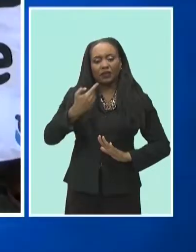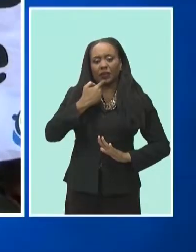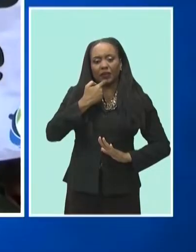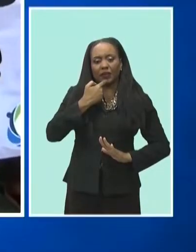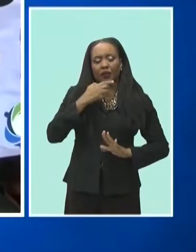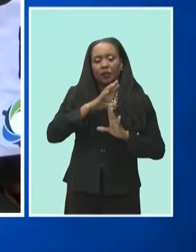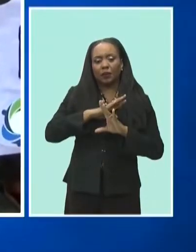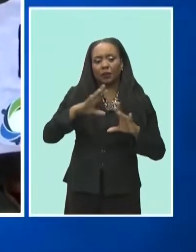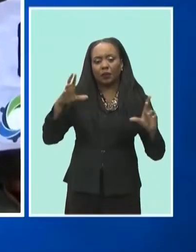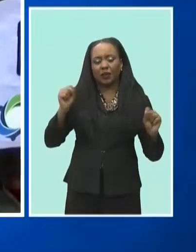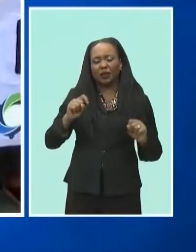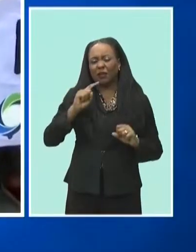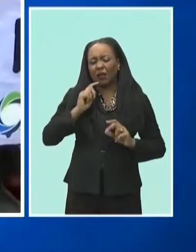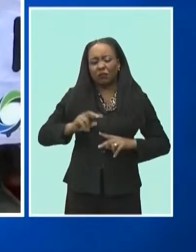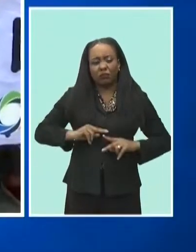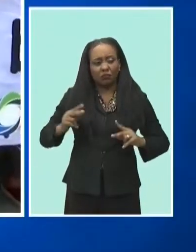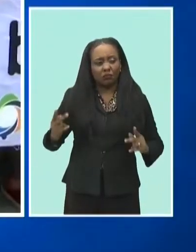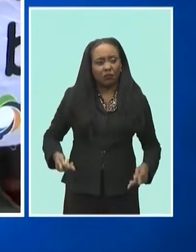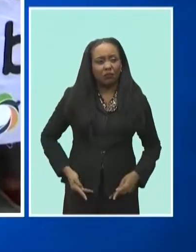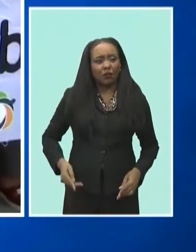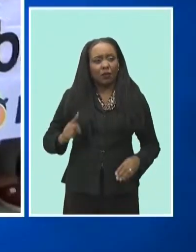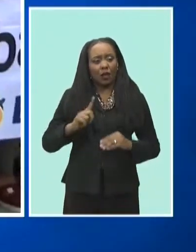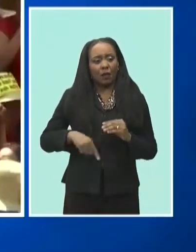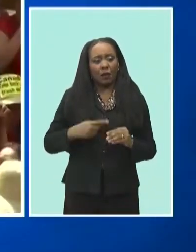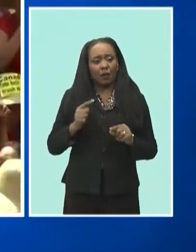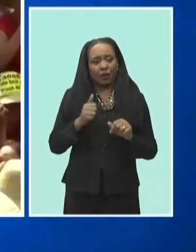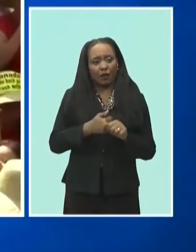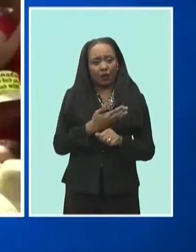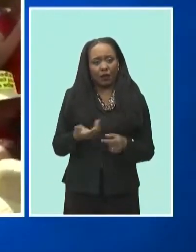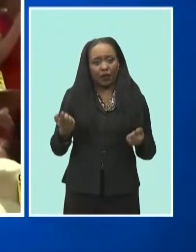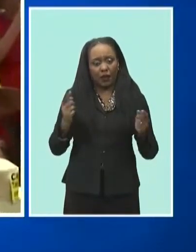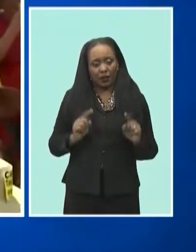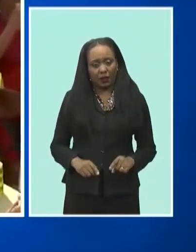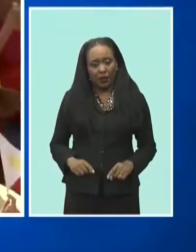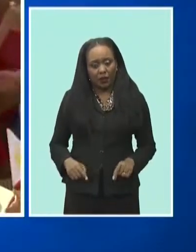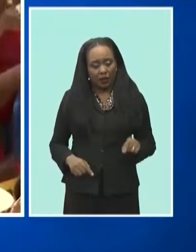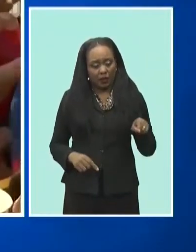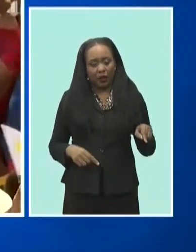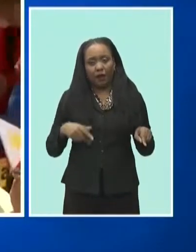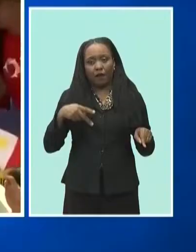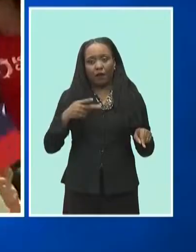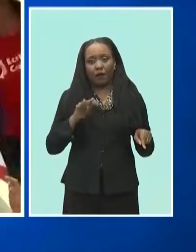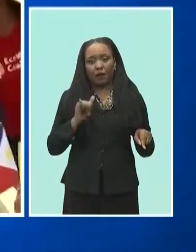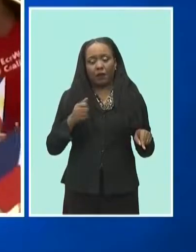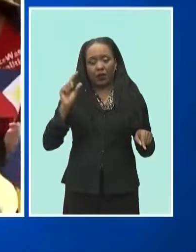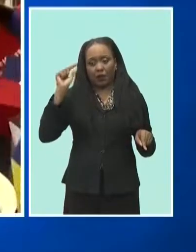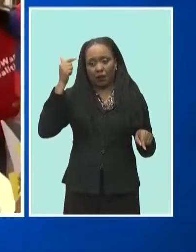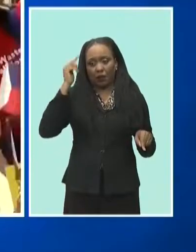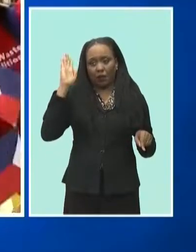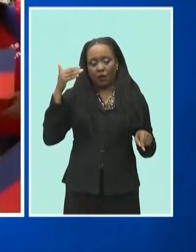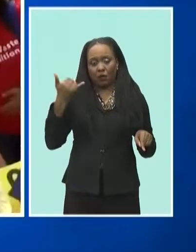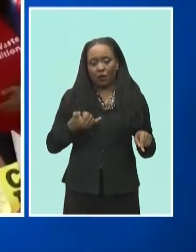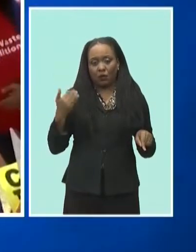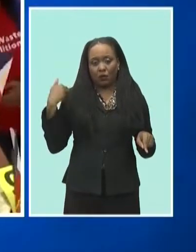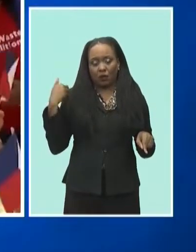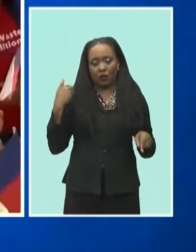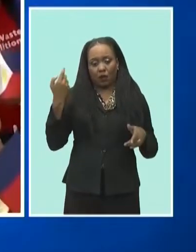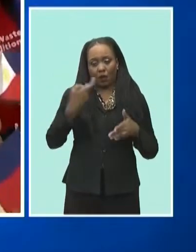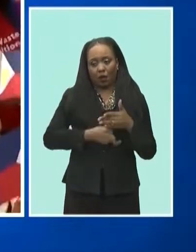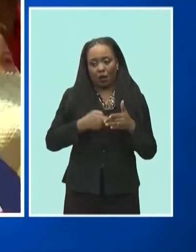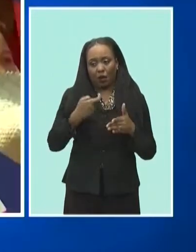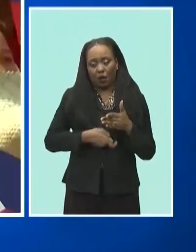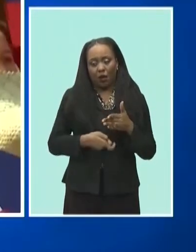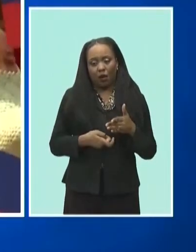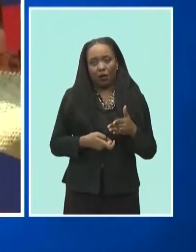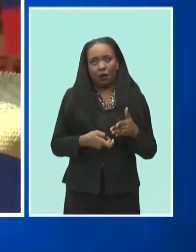president remains visibly upset about what happened and said that the Philippine government will now shoulder the cost of